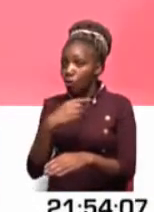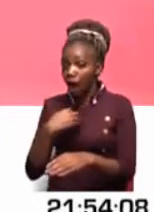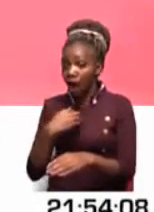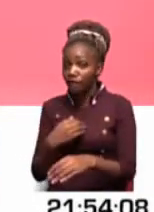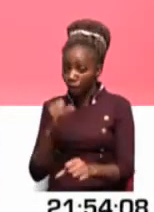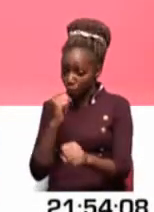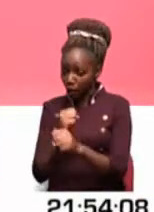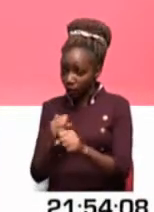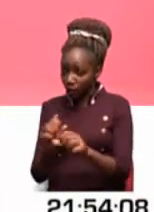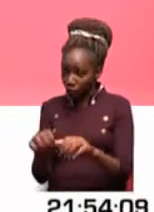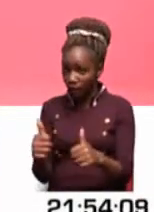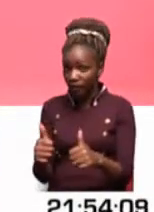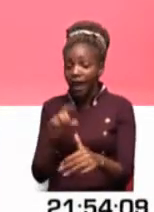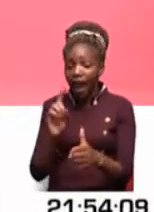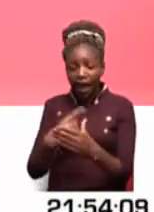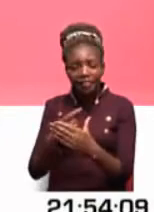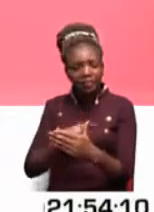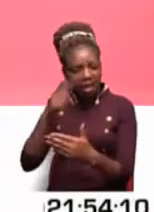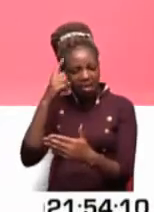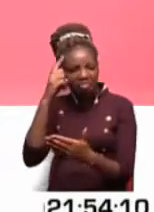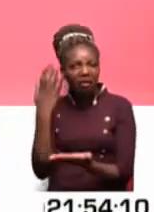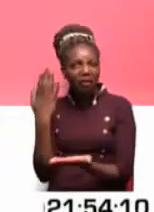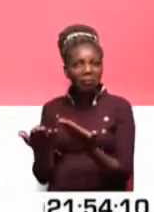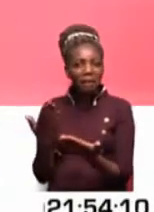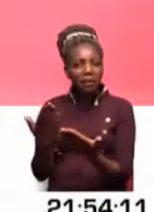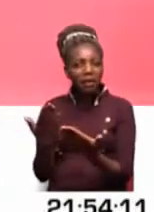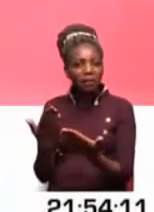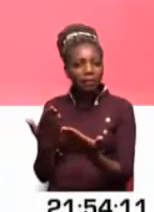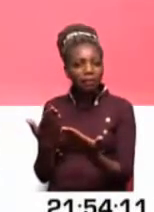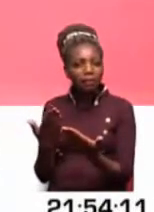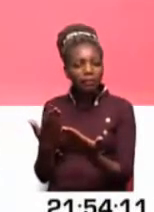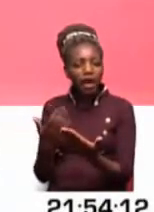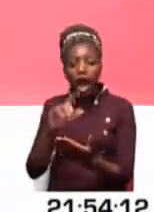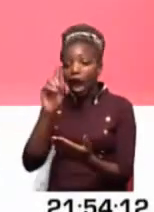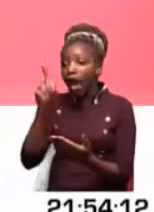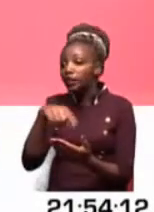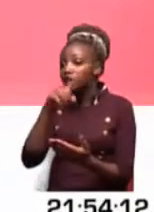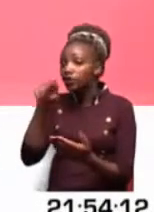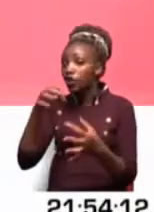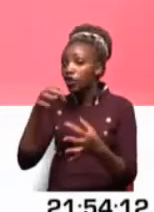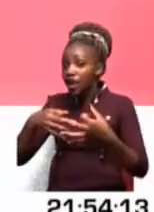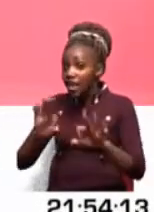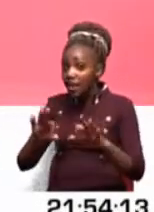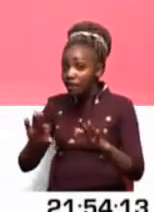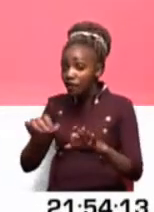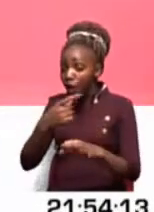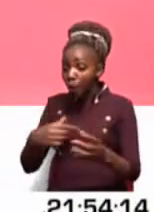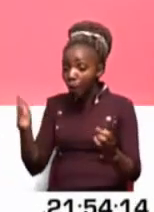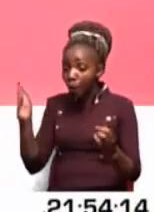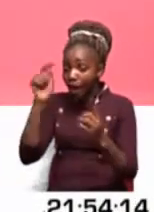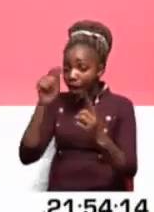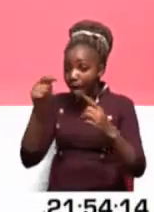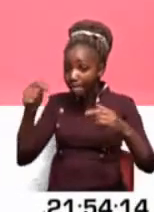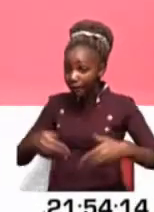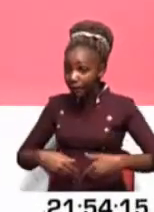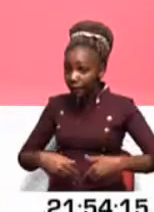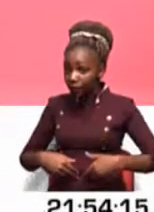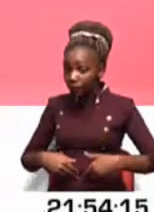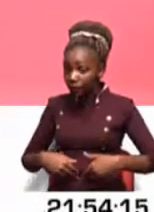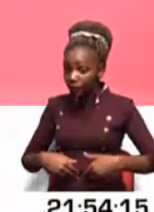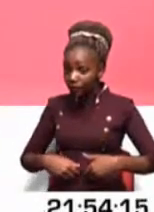something. And I'm thinking that perhaps it might be unfair, you know, to target, you know, young people in terms of what